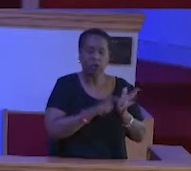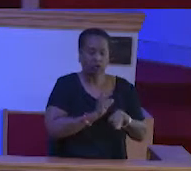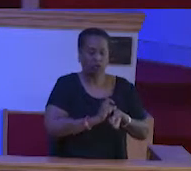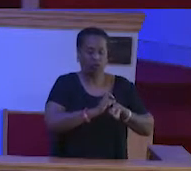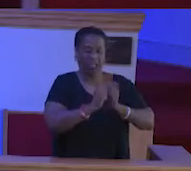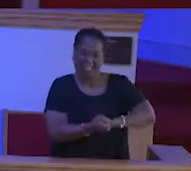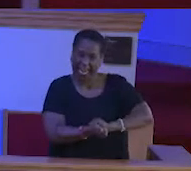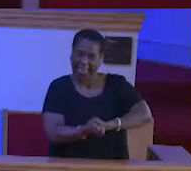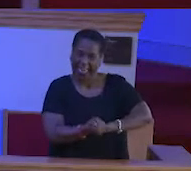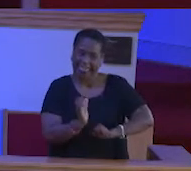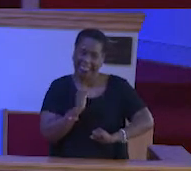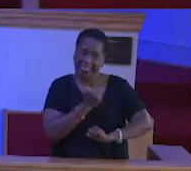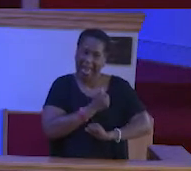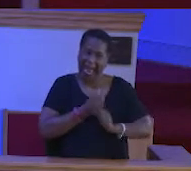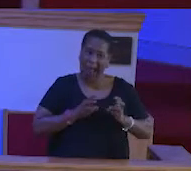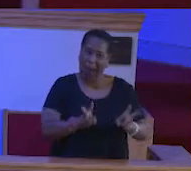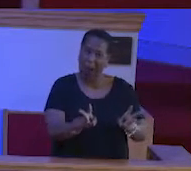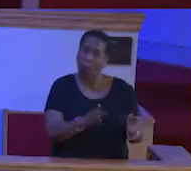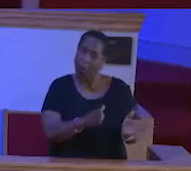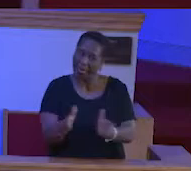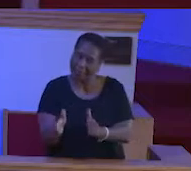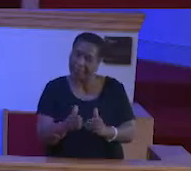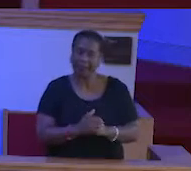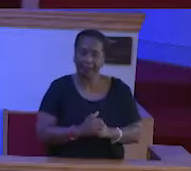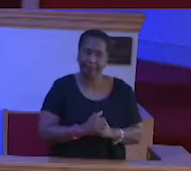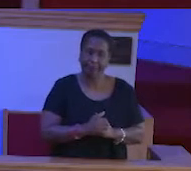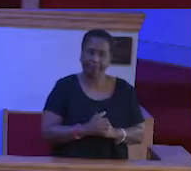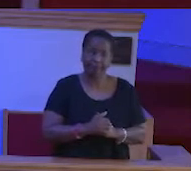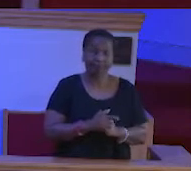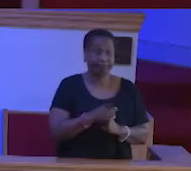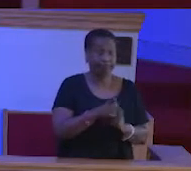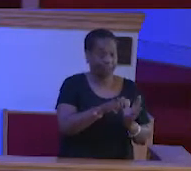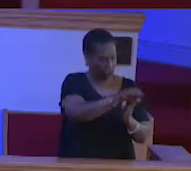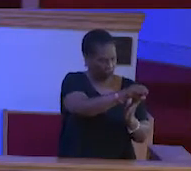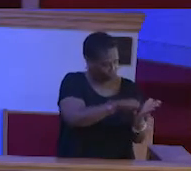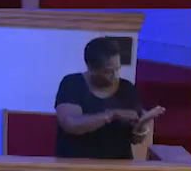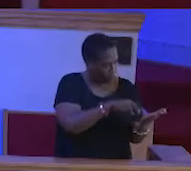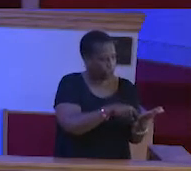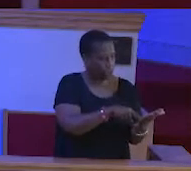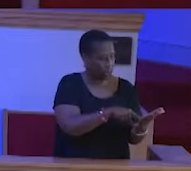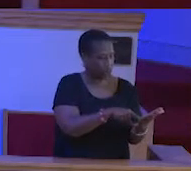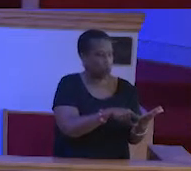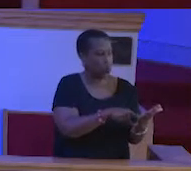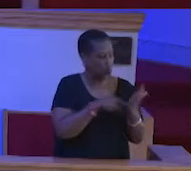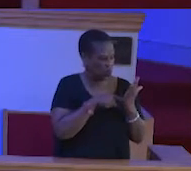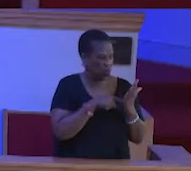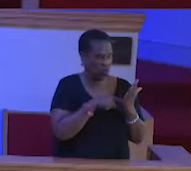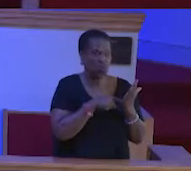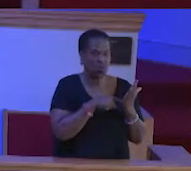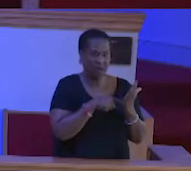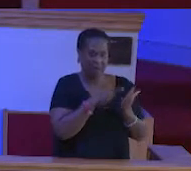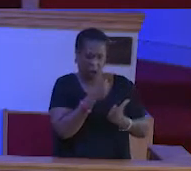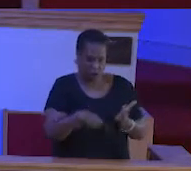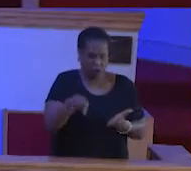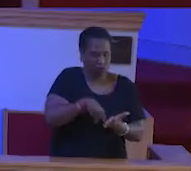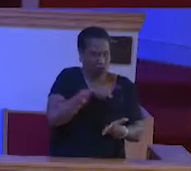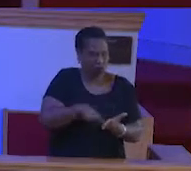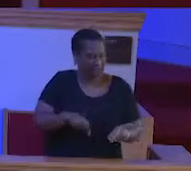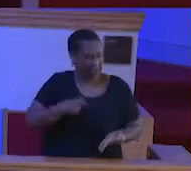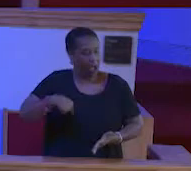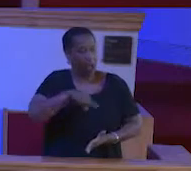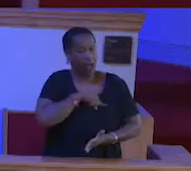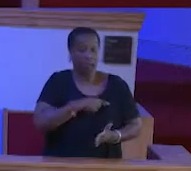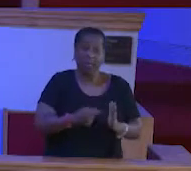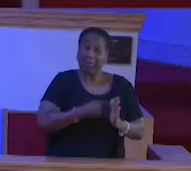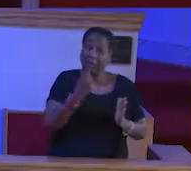our methodologies. Scripture has corrective capacity. For there are times in